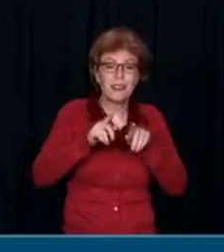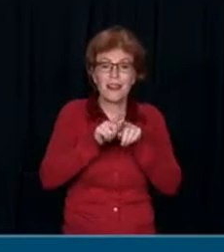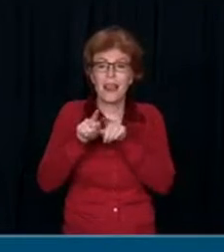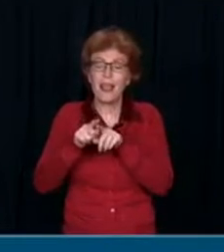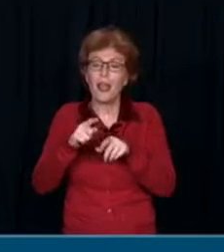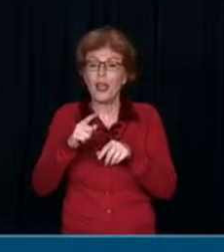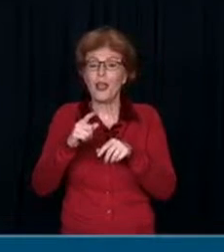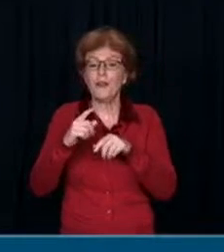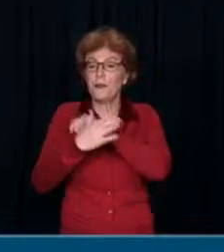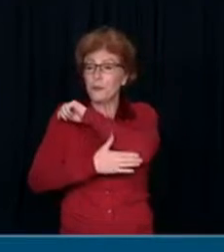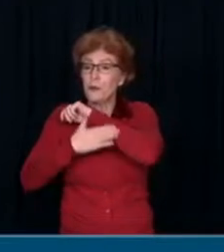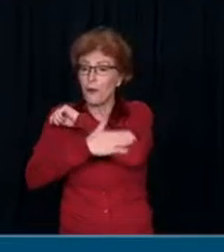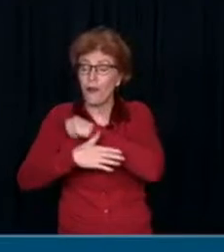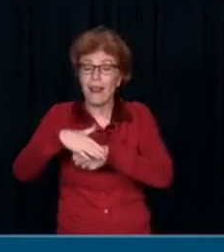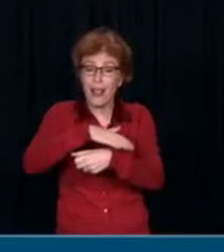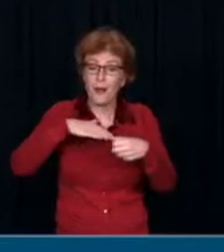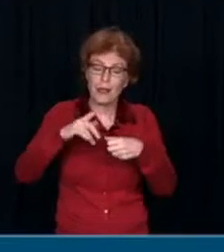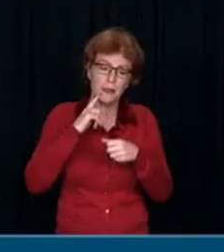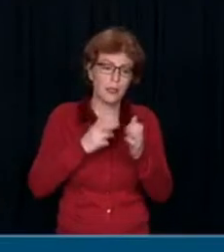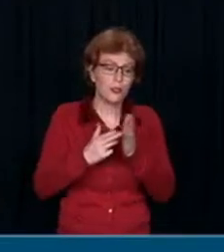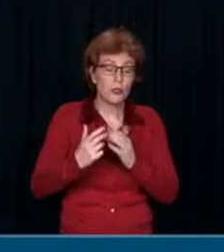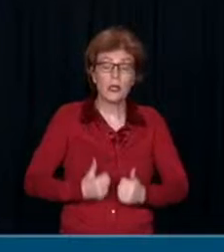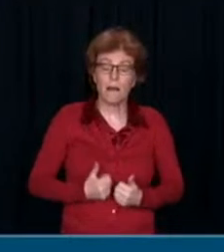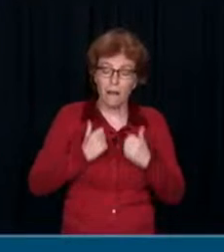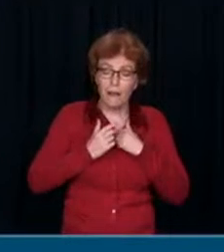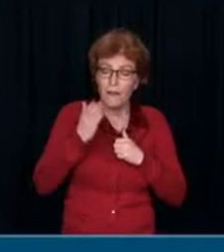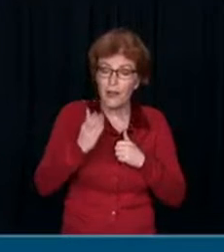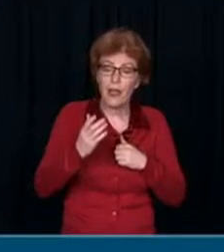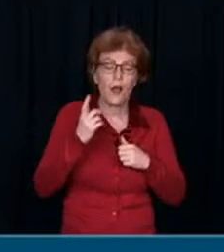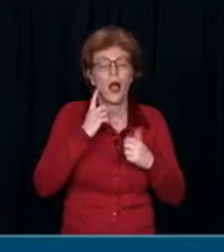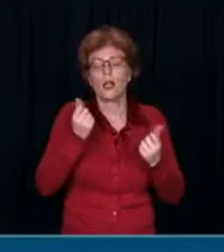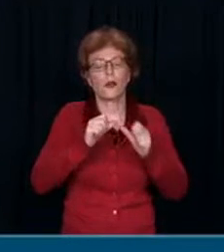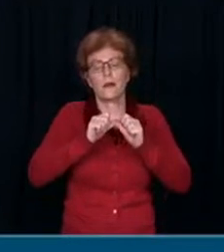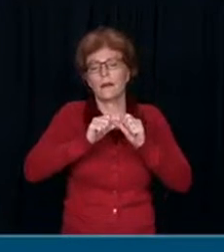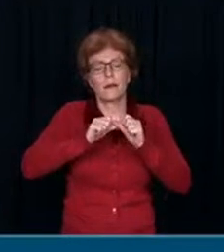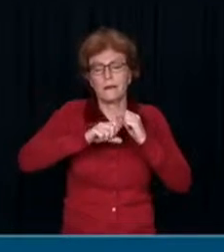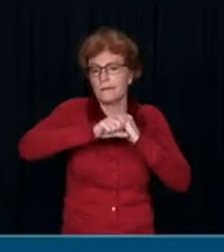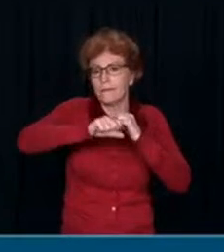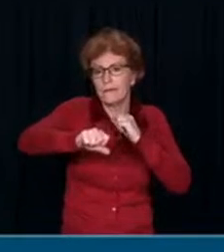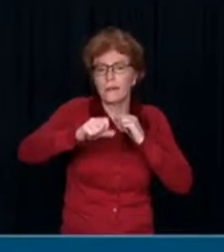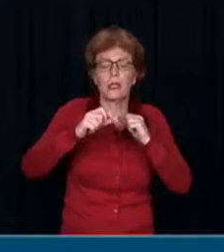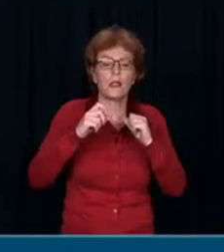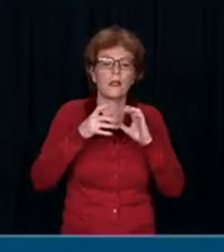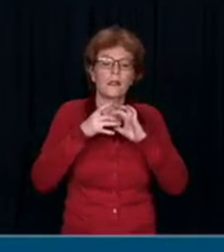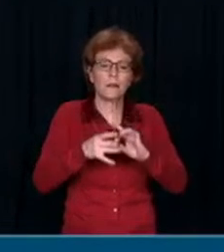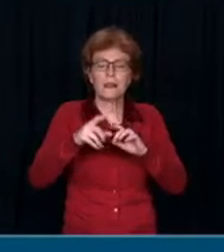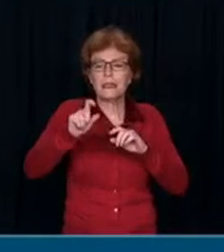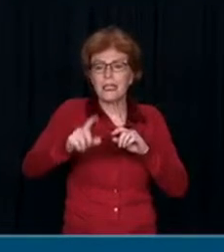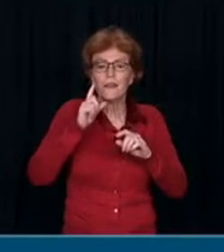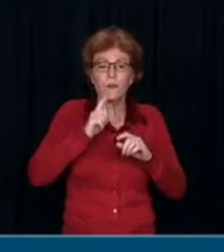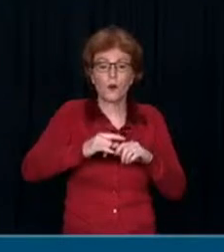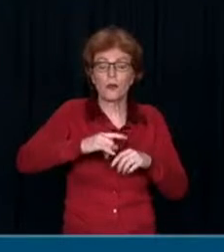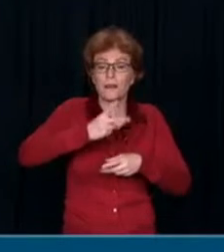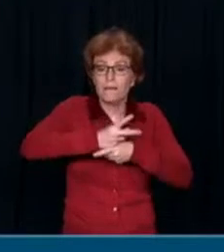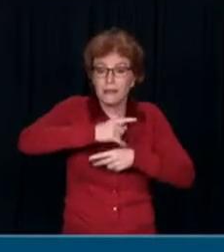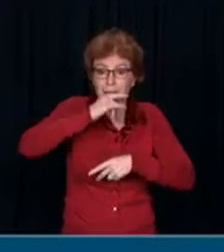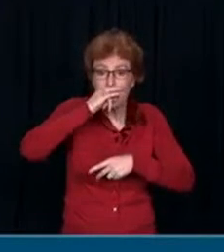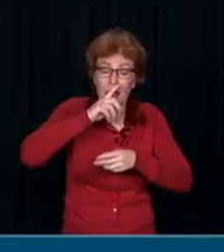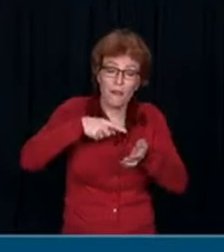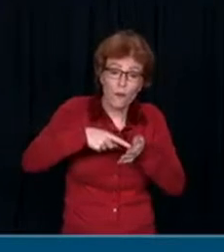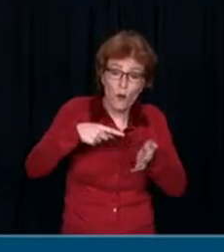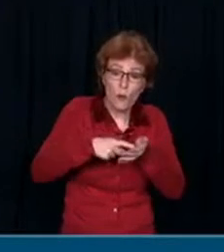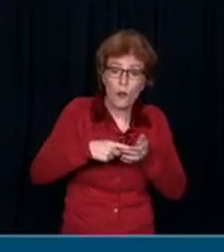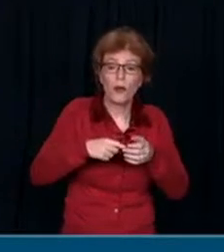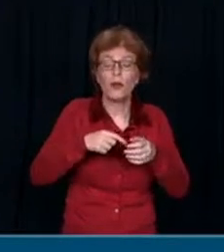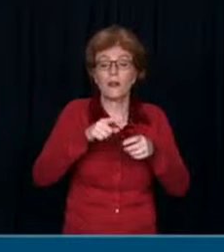to advocate to make sure that they're able to live there. And I can go on about the need for child care, affordable child